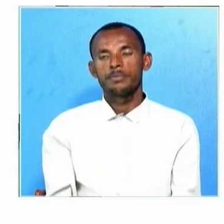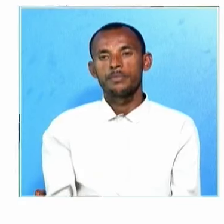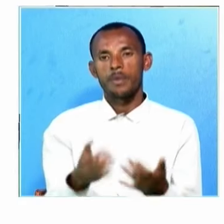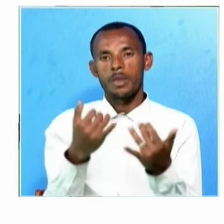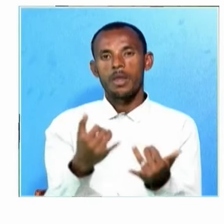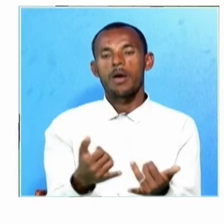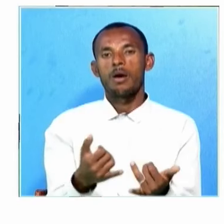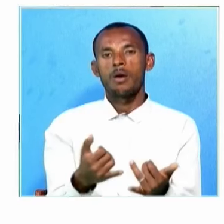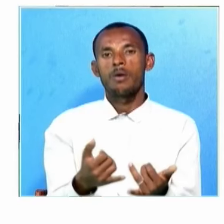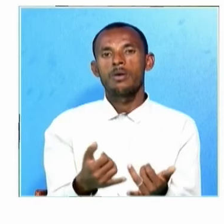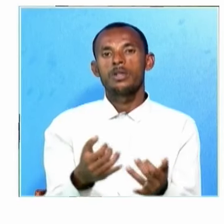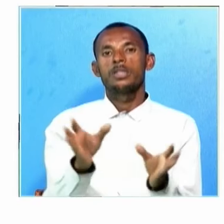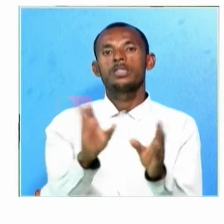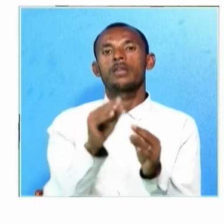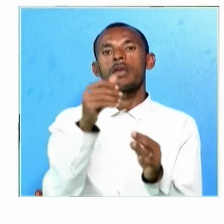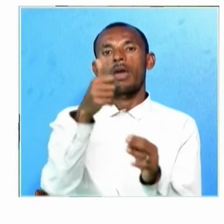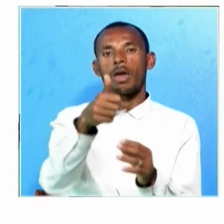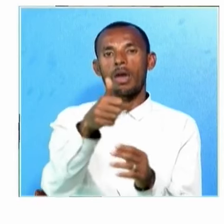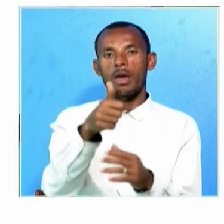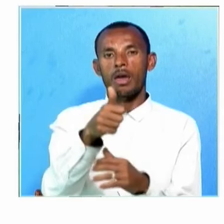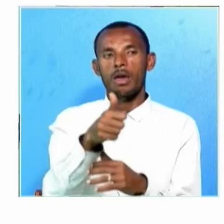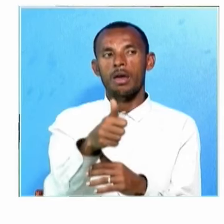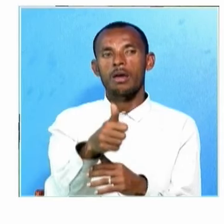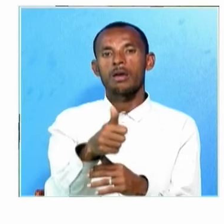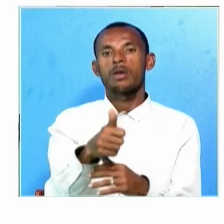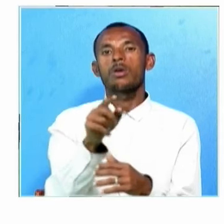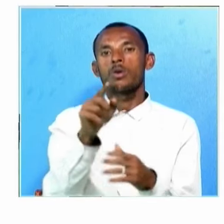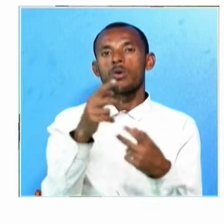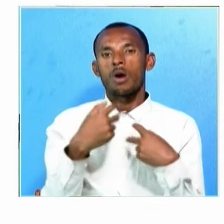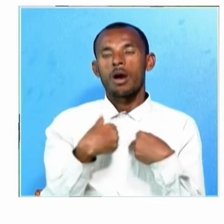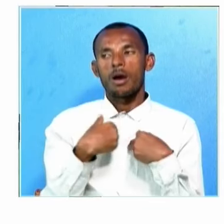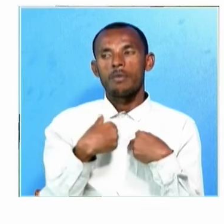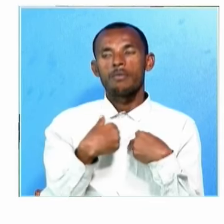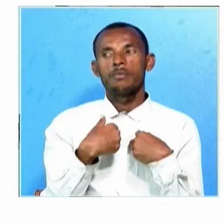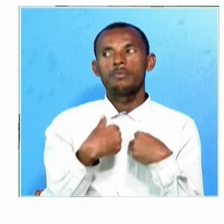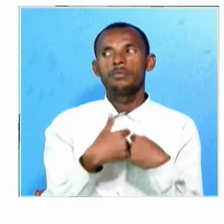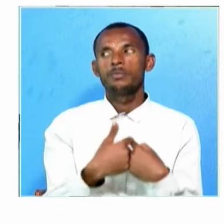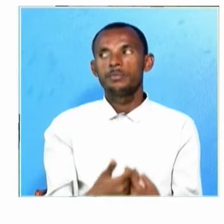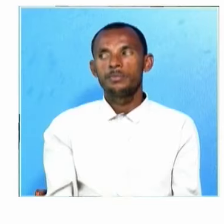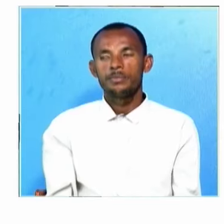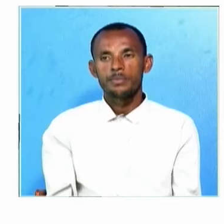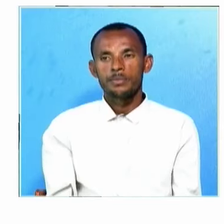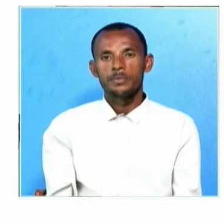Now, set A, here you have these elements.